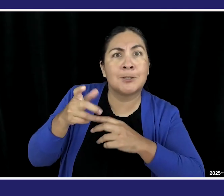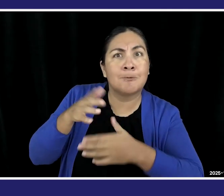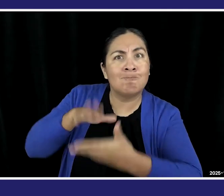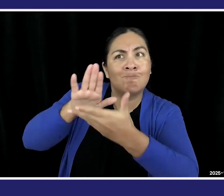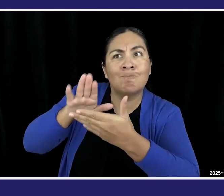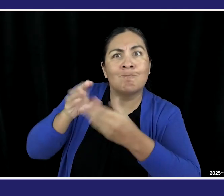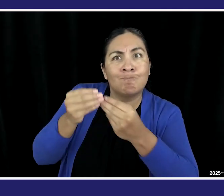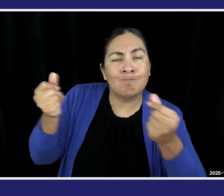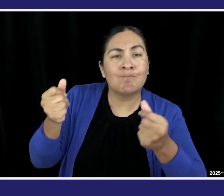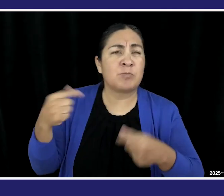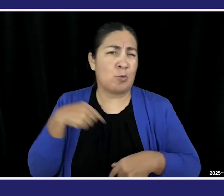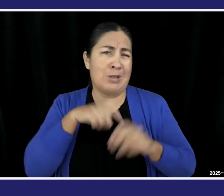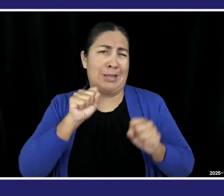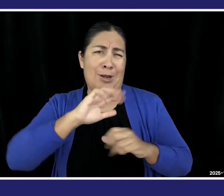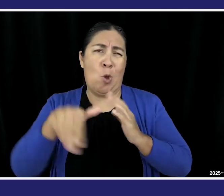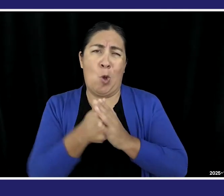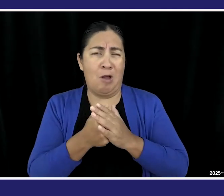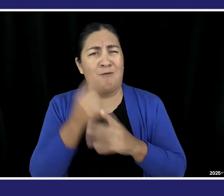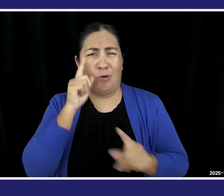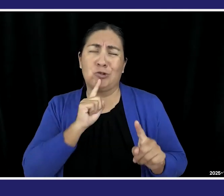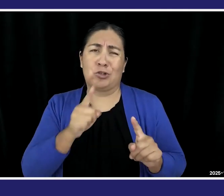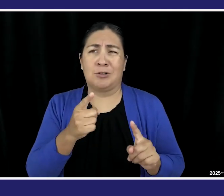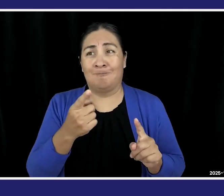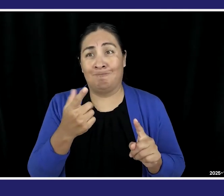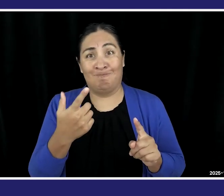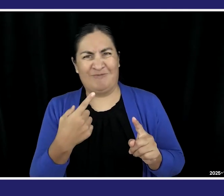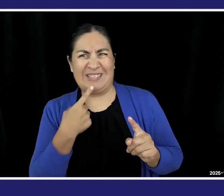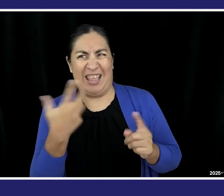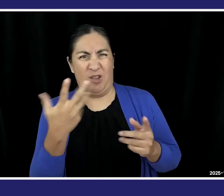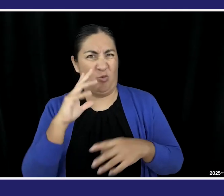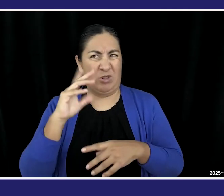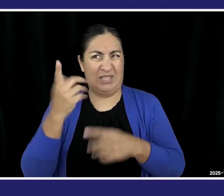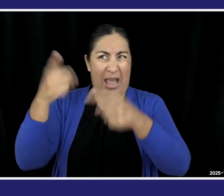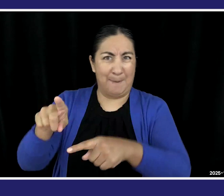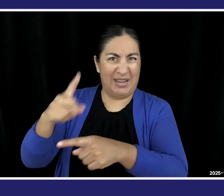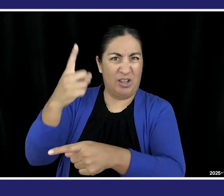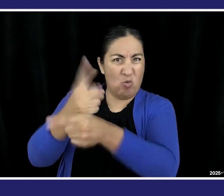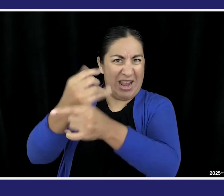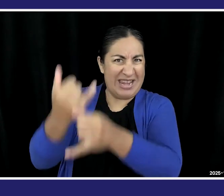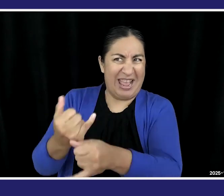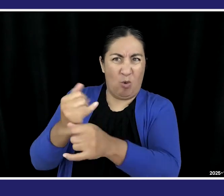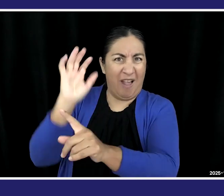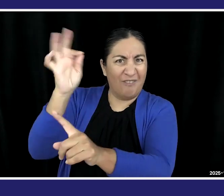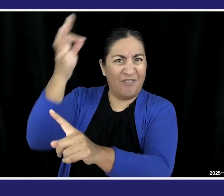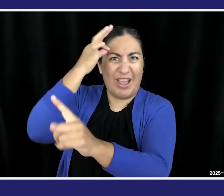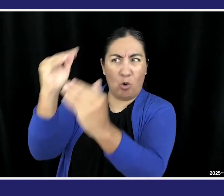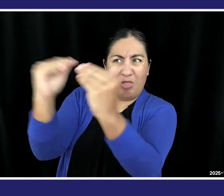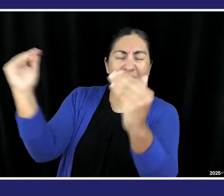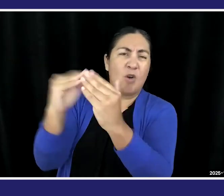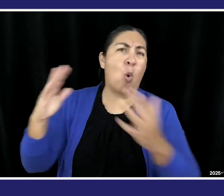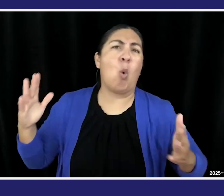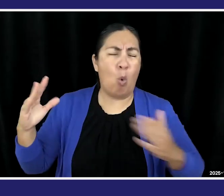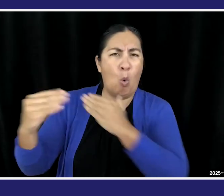say that what is happening right now at the federal level continues to change our landscape